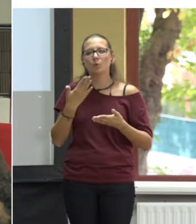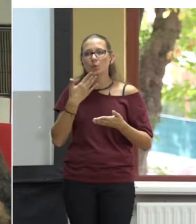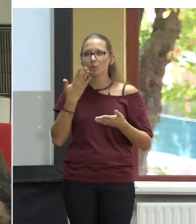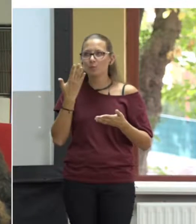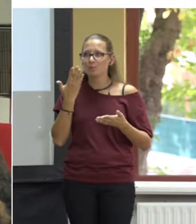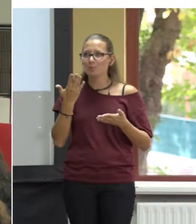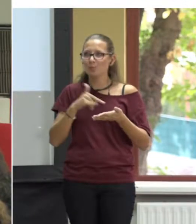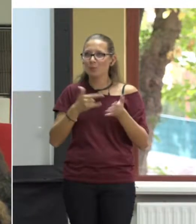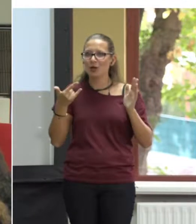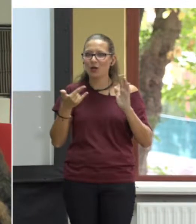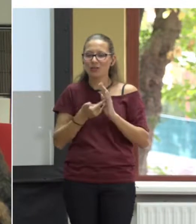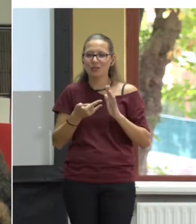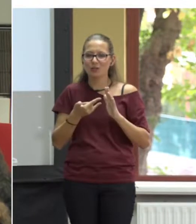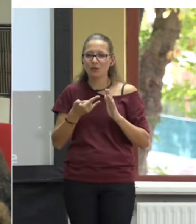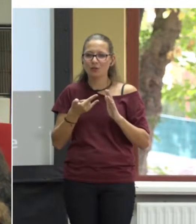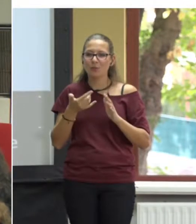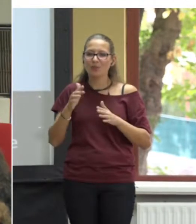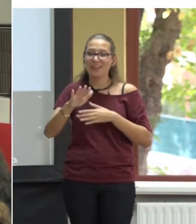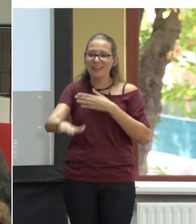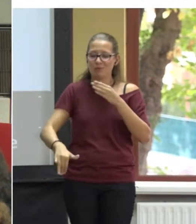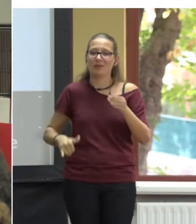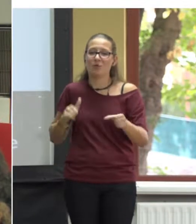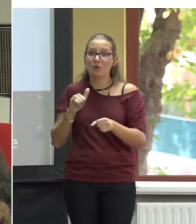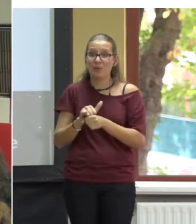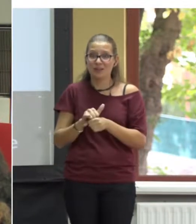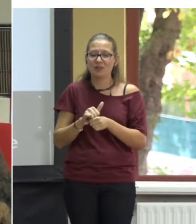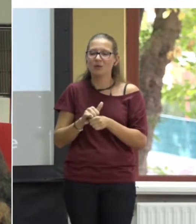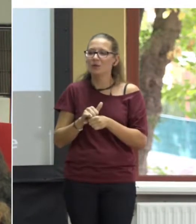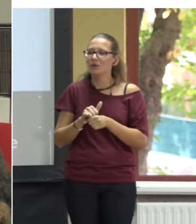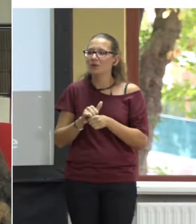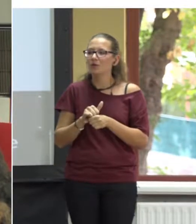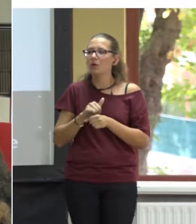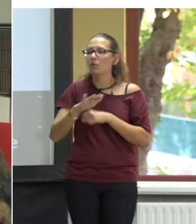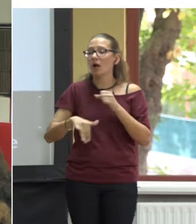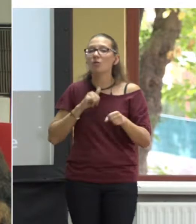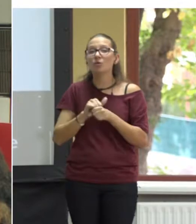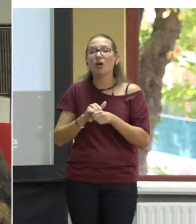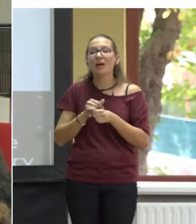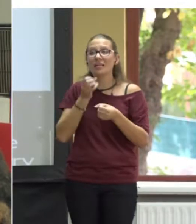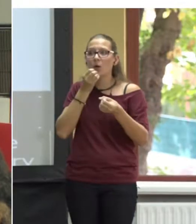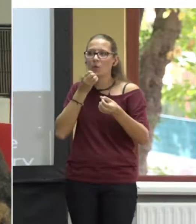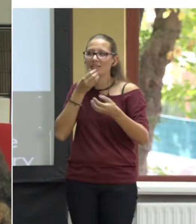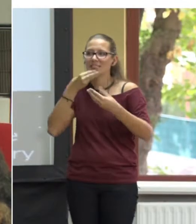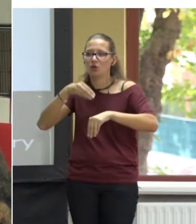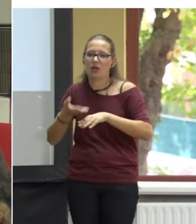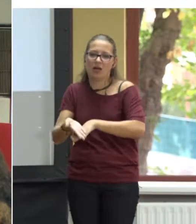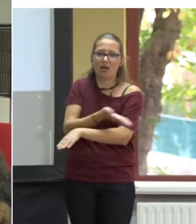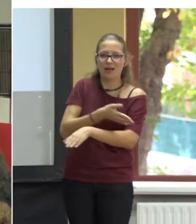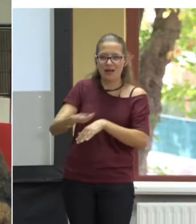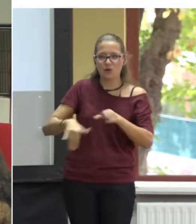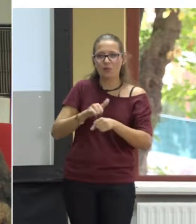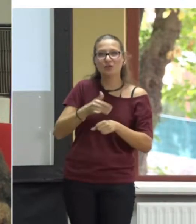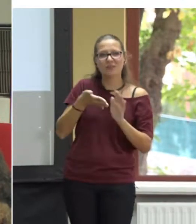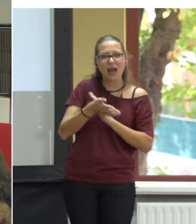turn a museum into, I said museum, but I meant airport, an airport that tells the previous story